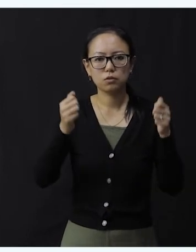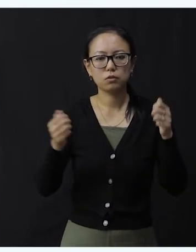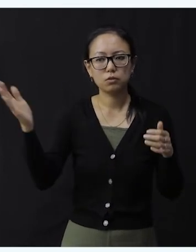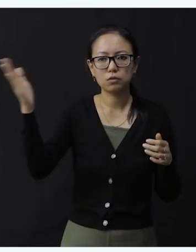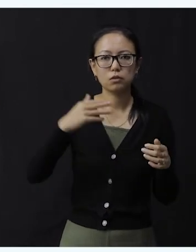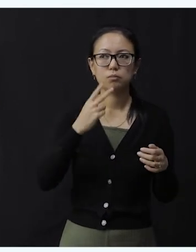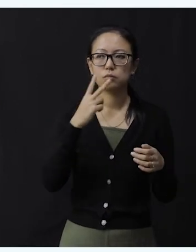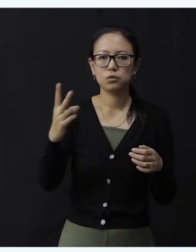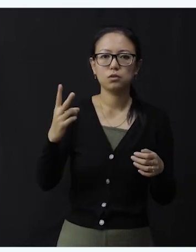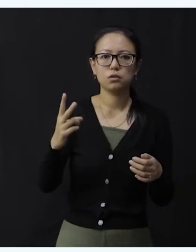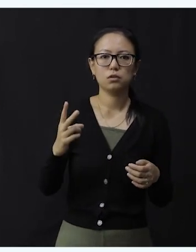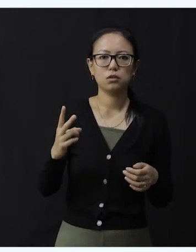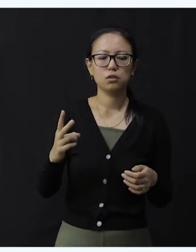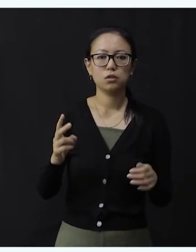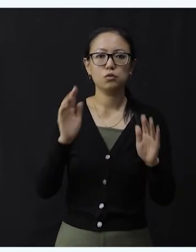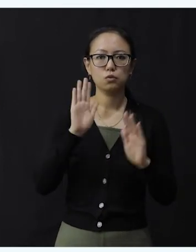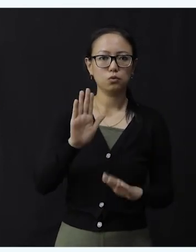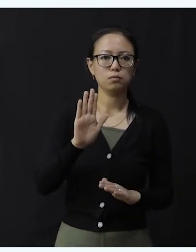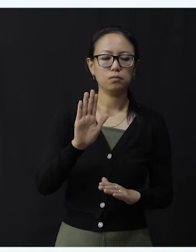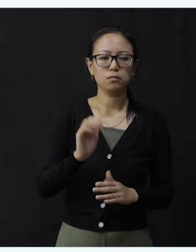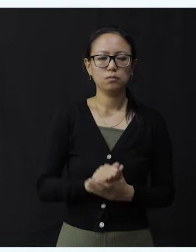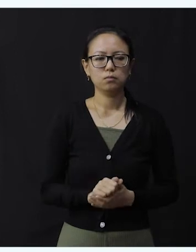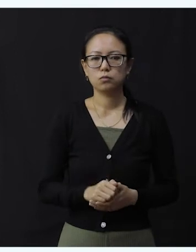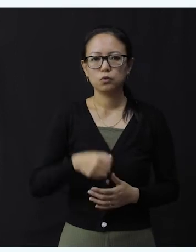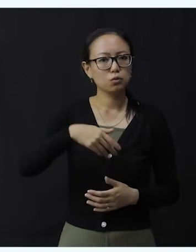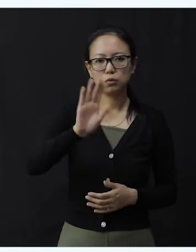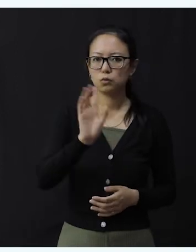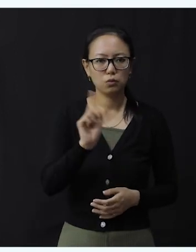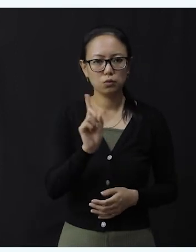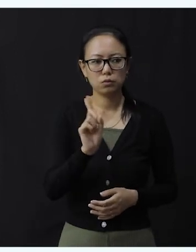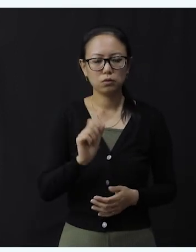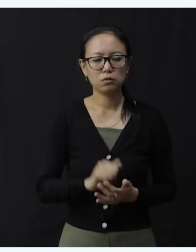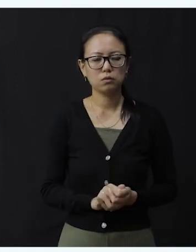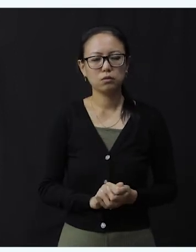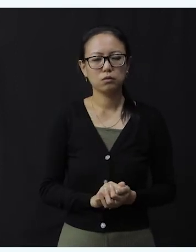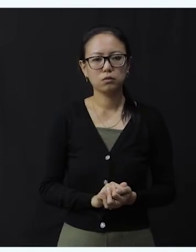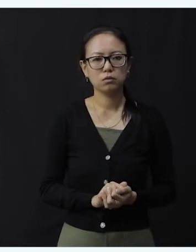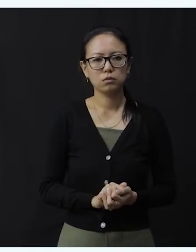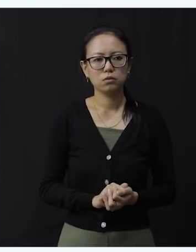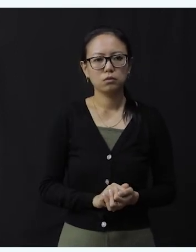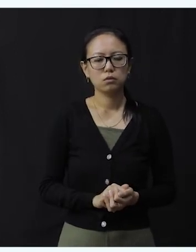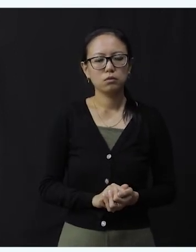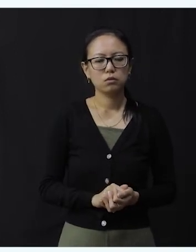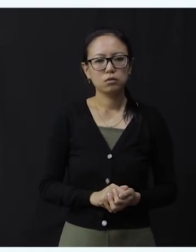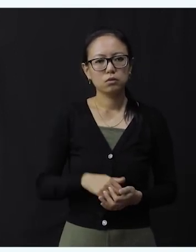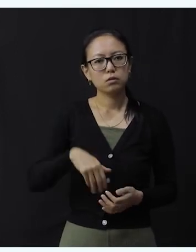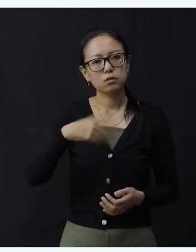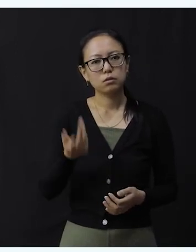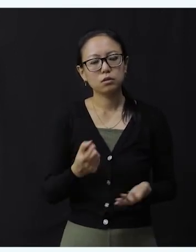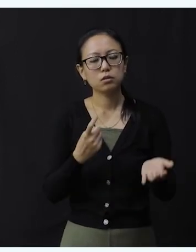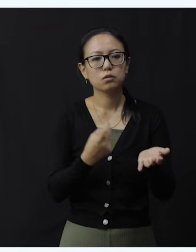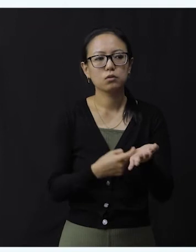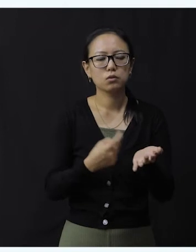to cross the road, okay? And the next important things and the next important rules that you have to follow